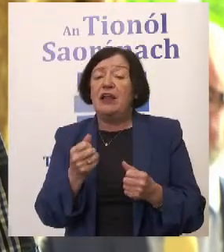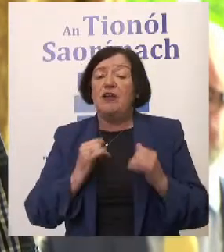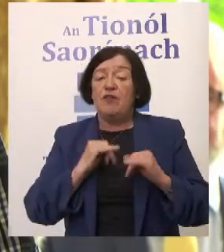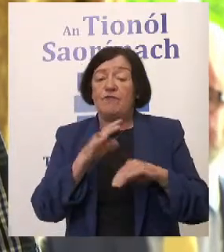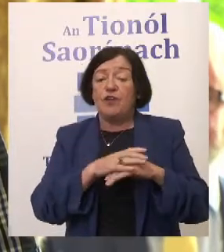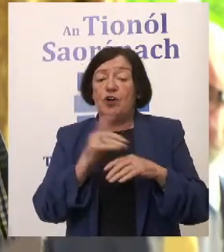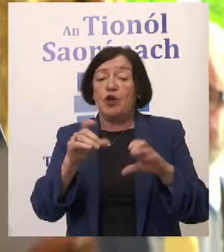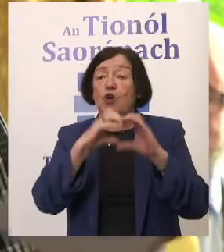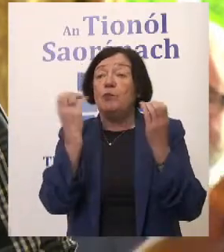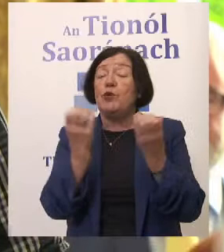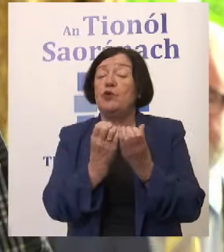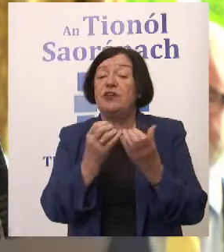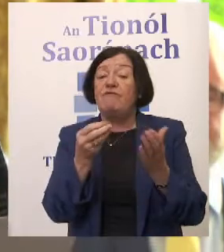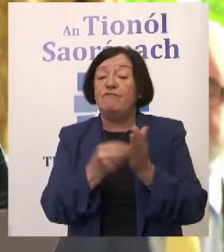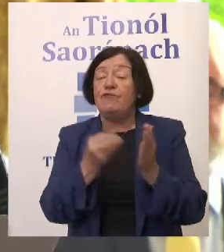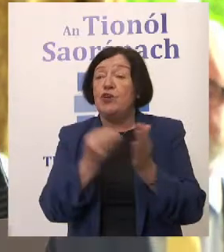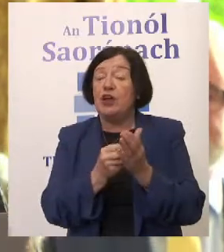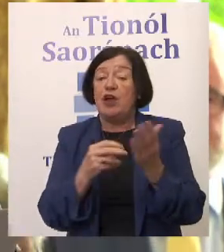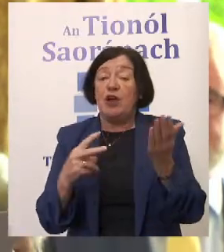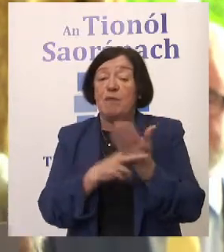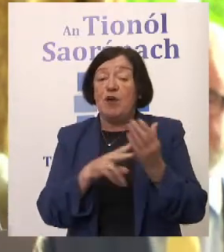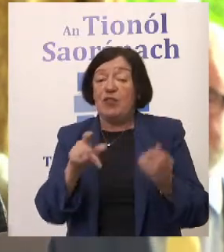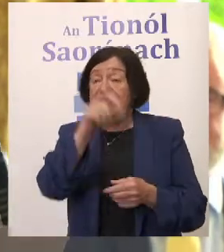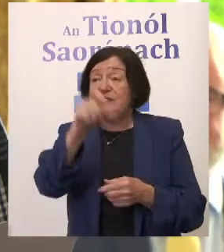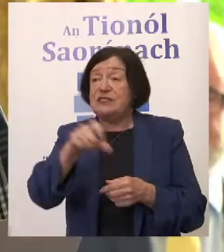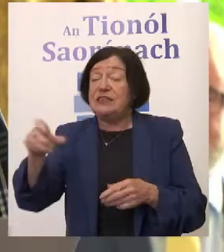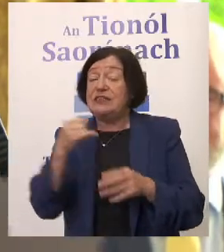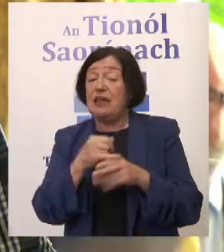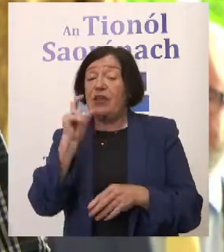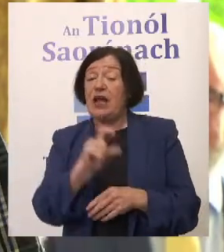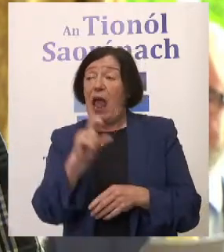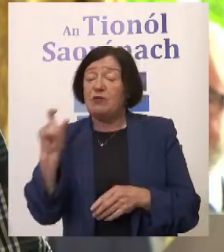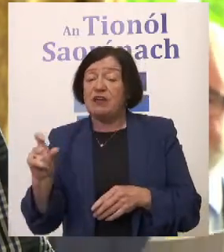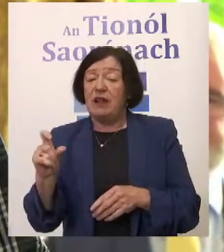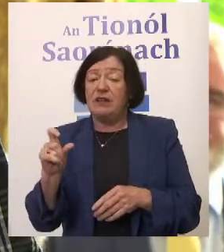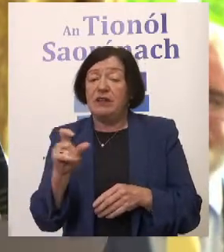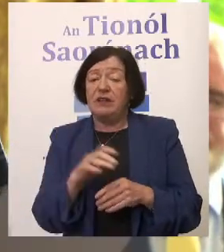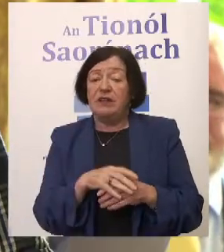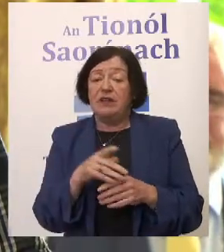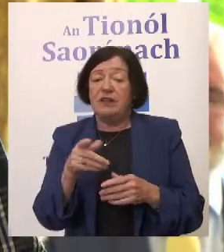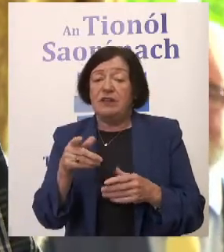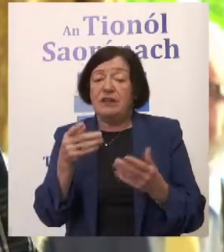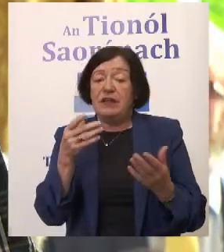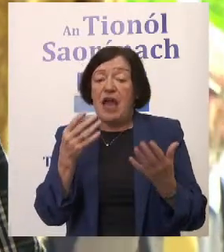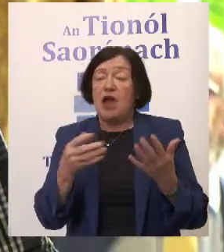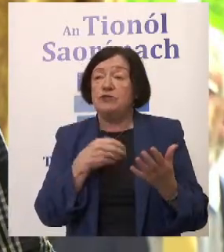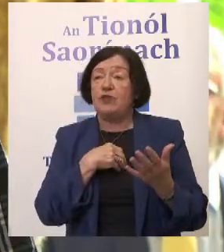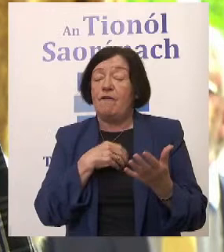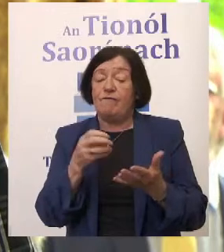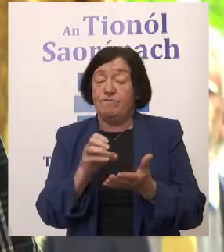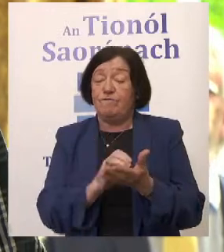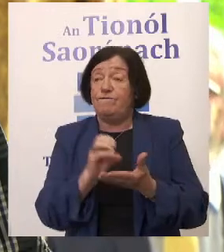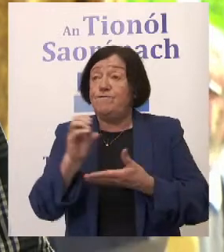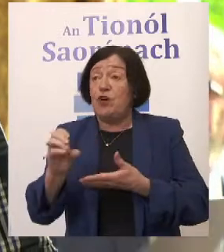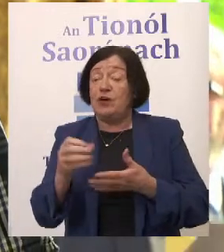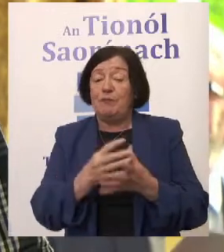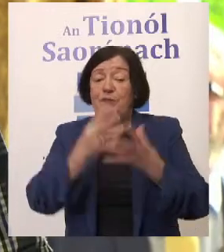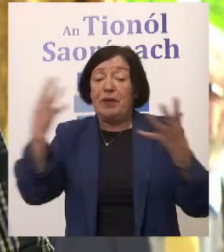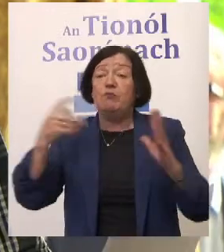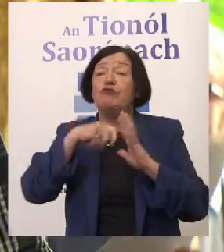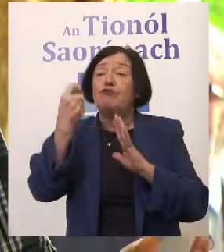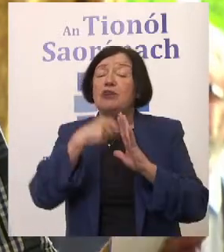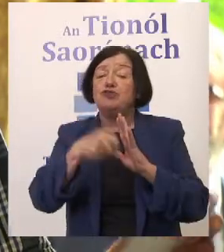community funding amongst the citizens and local authorities to fund or help fund major projects within Dublin?